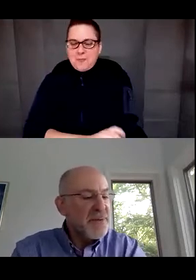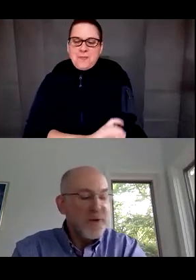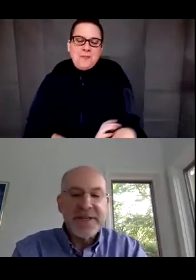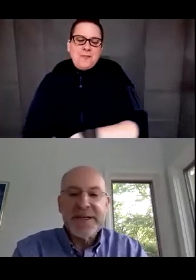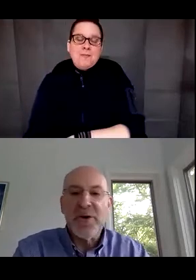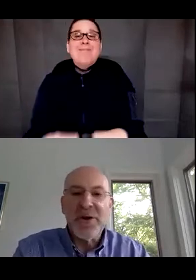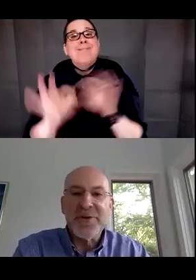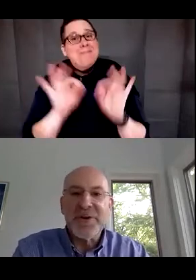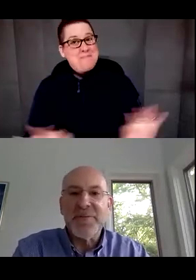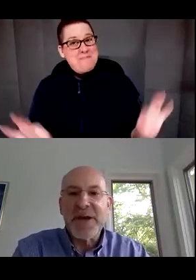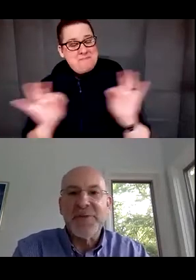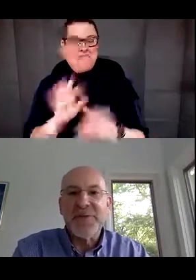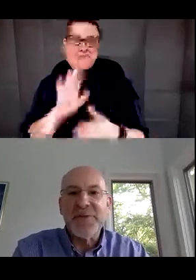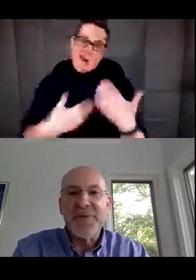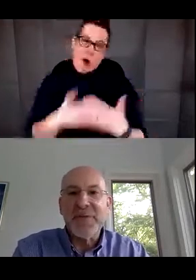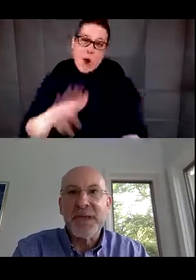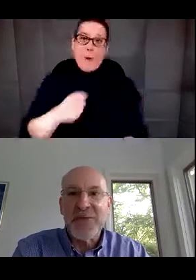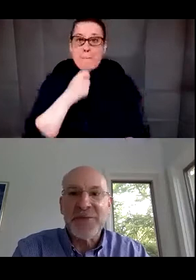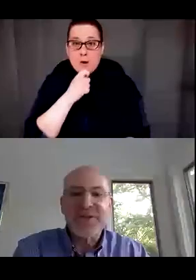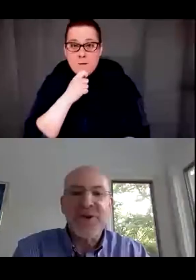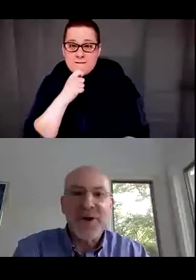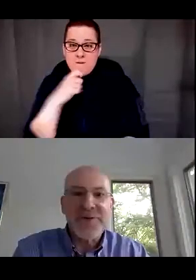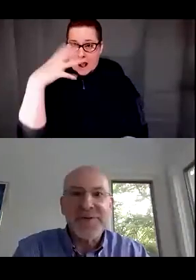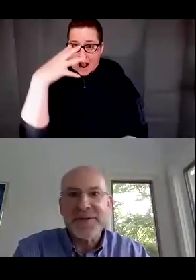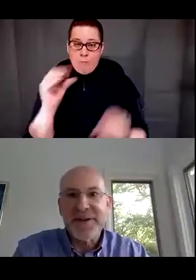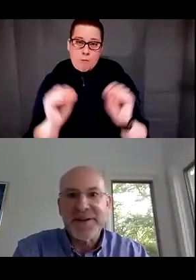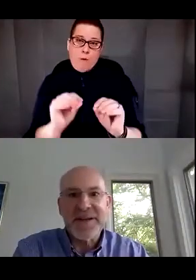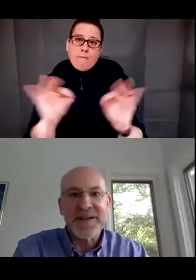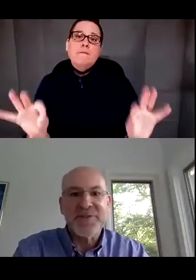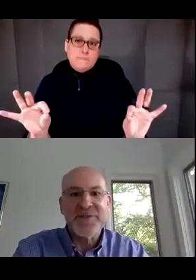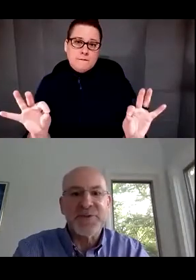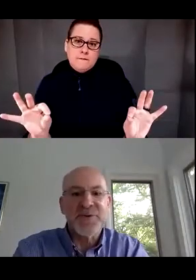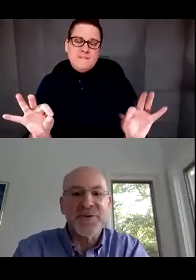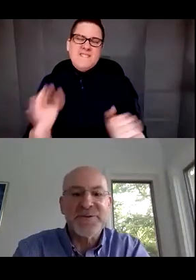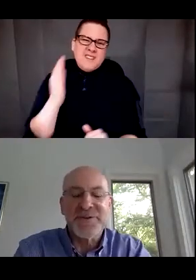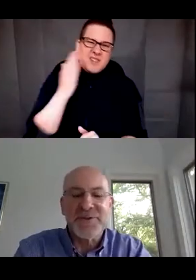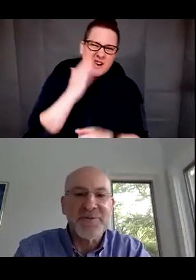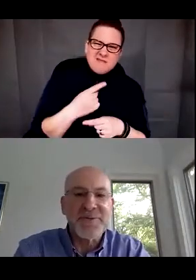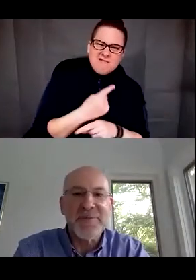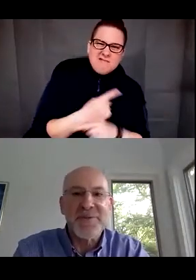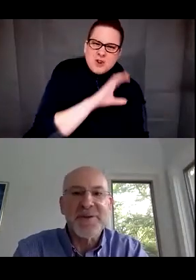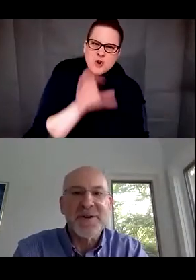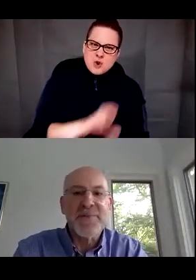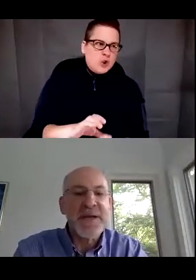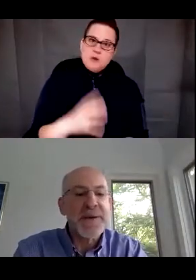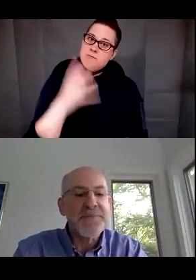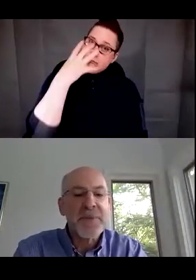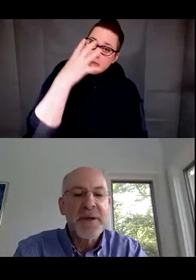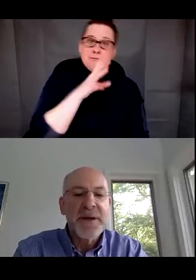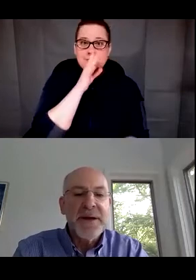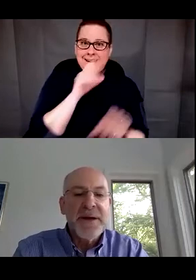Very importantly, all of your microphones and cameras are off, unlike a usual Zoom type of